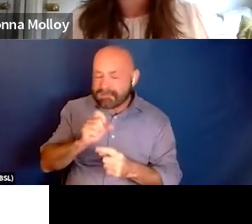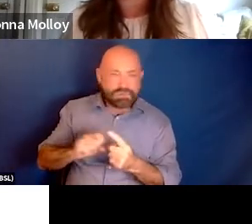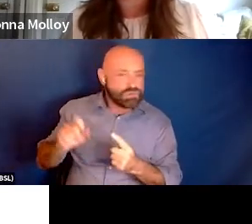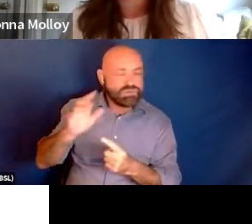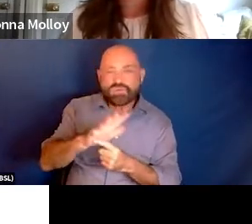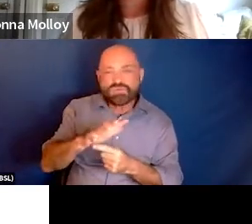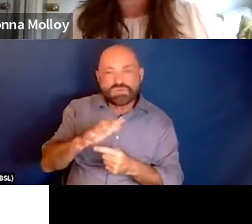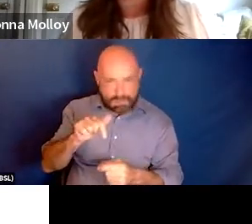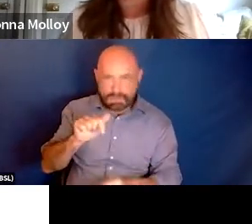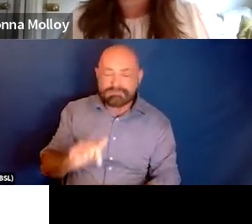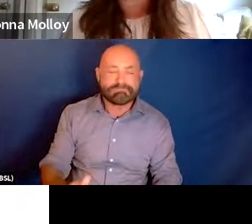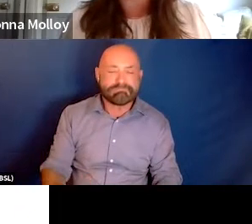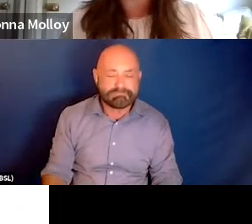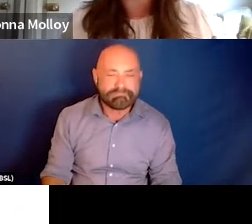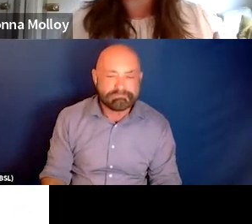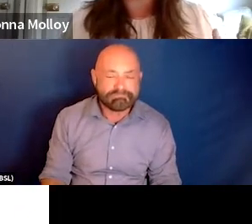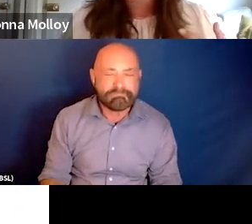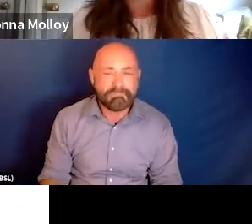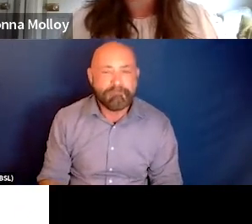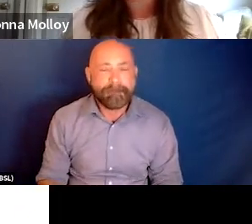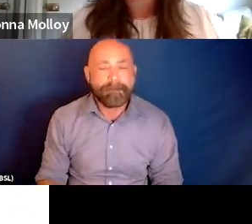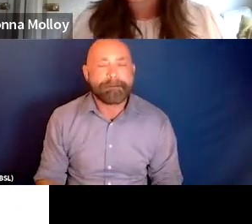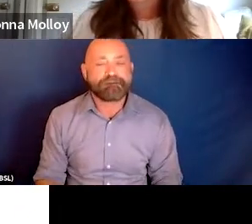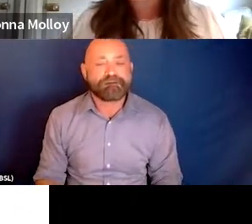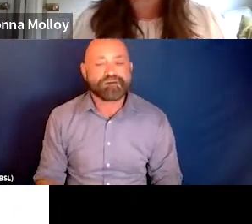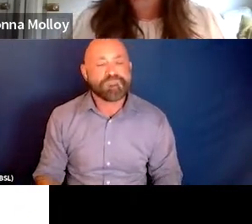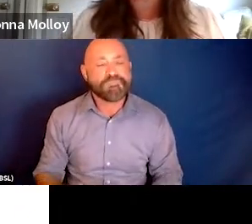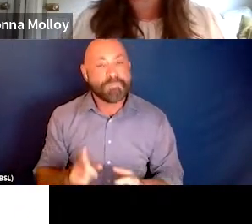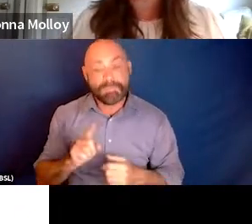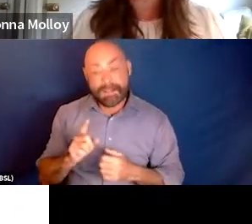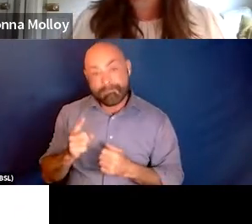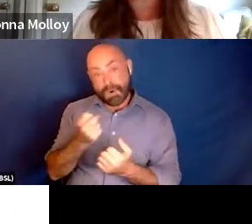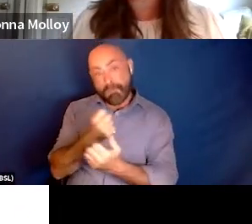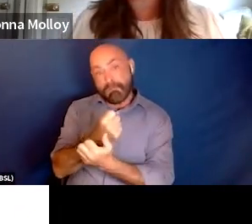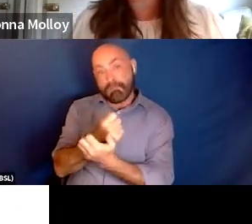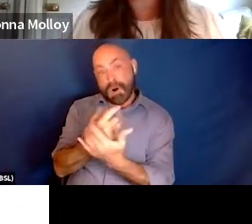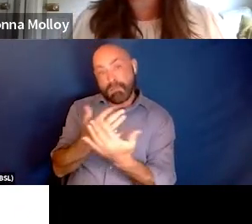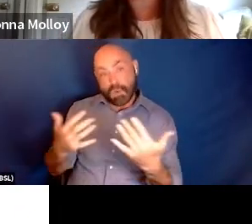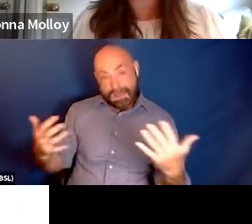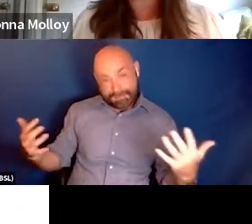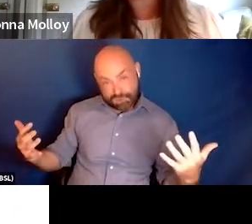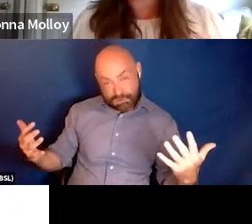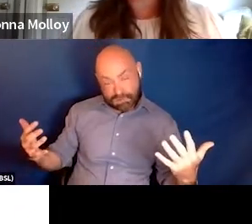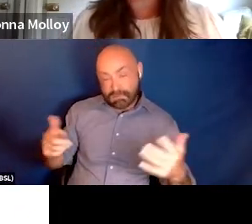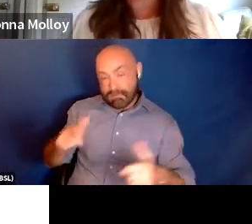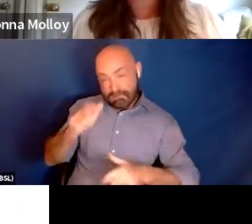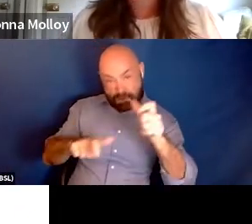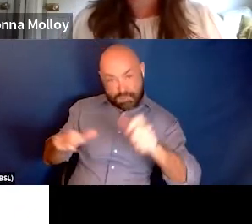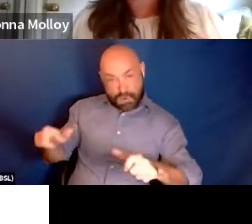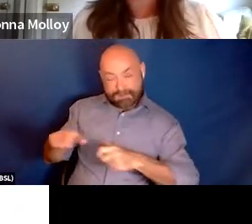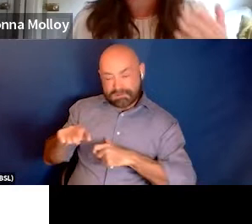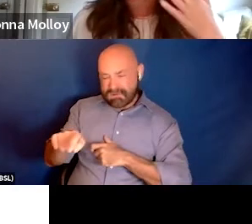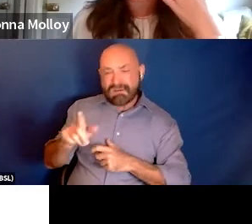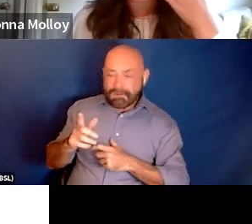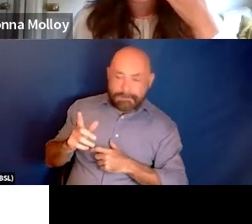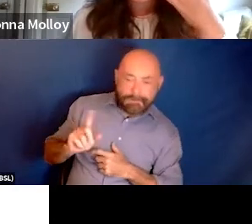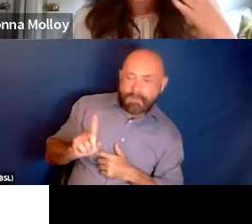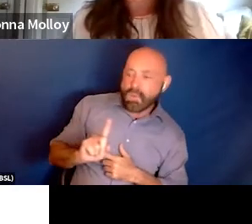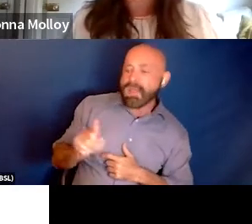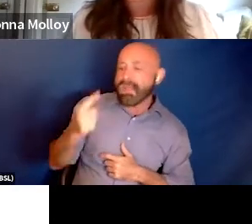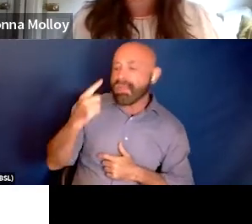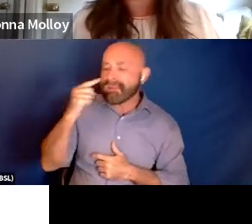and developing family hubs. So data on what the population looks like, what it needs and how that might be changing over